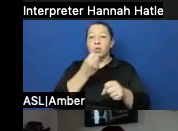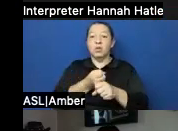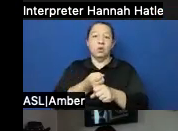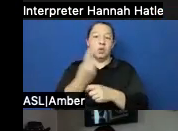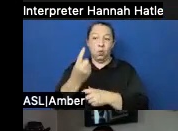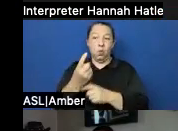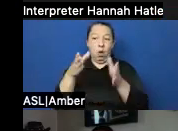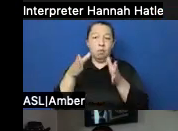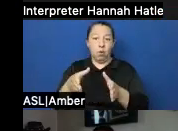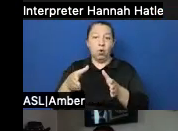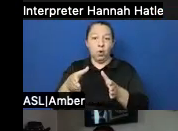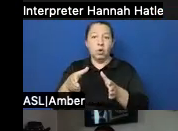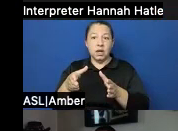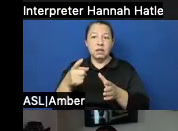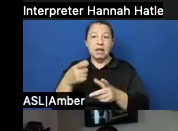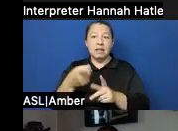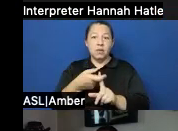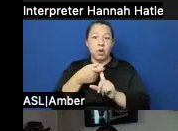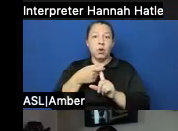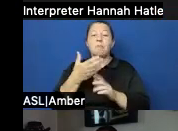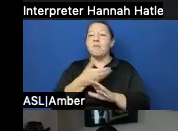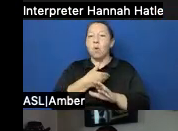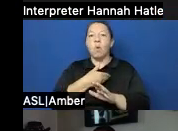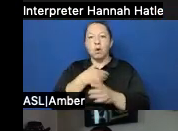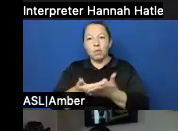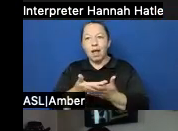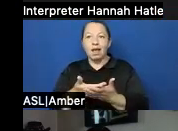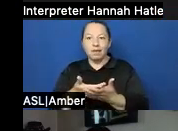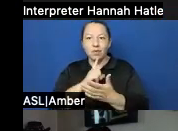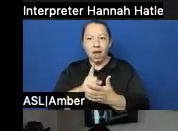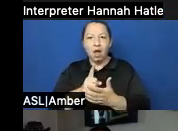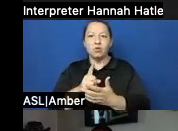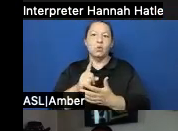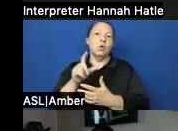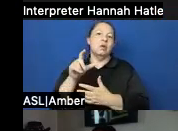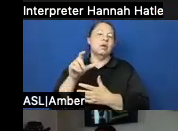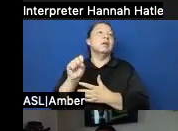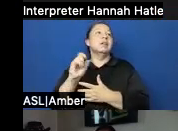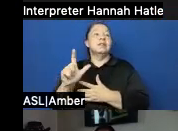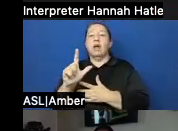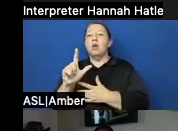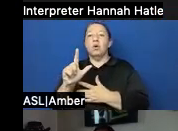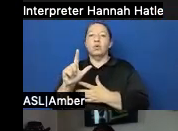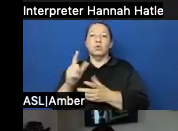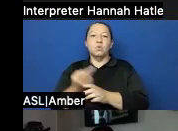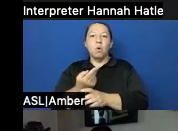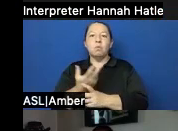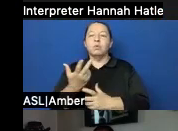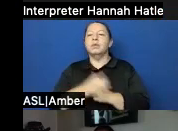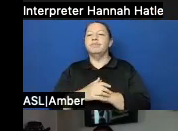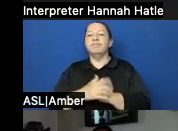before it actually gets to the act of sexual exploitation. Some of them slow burn and they invest and build that